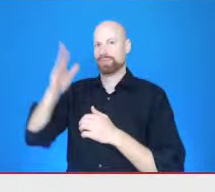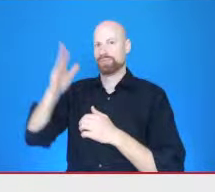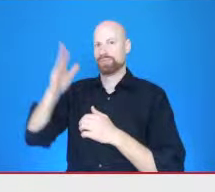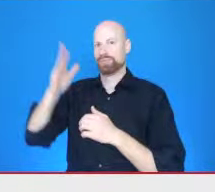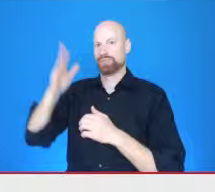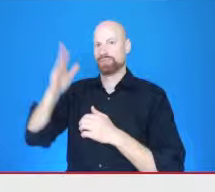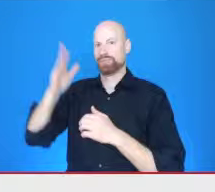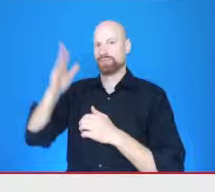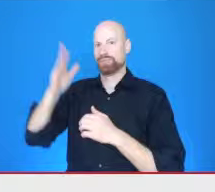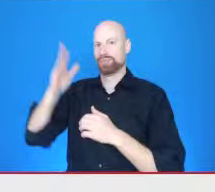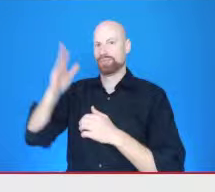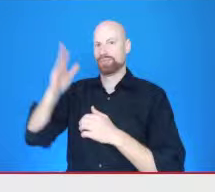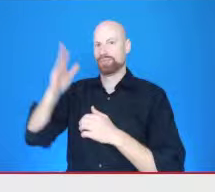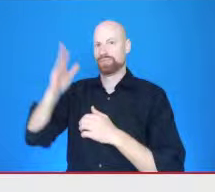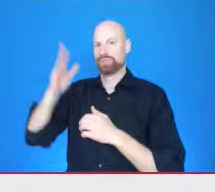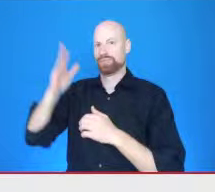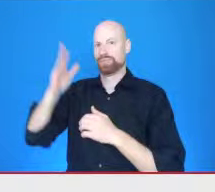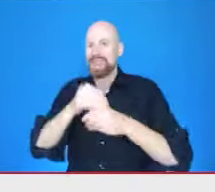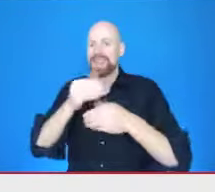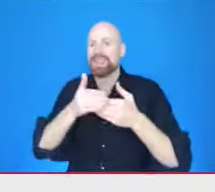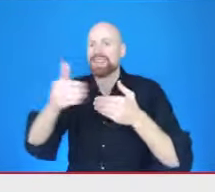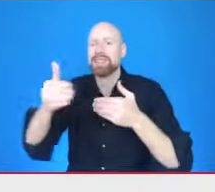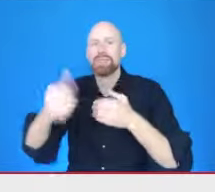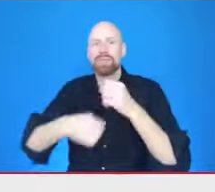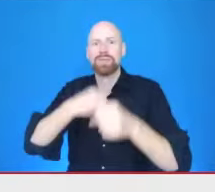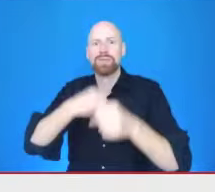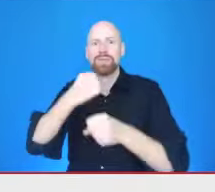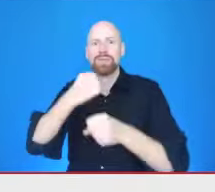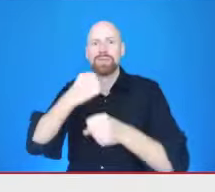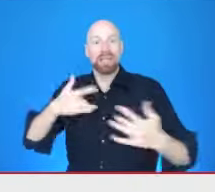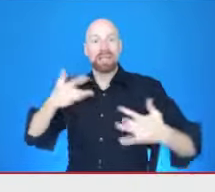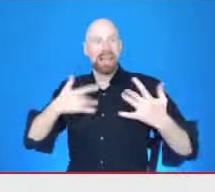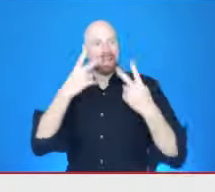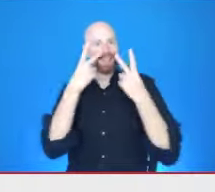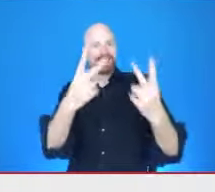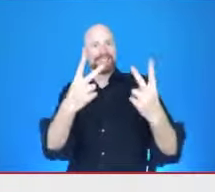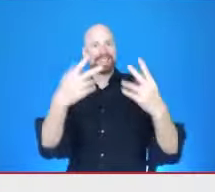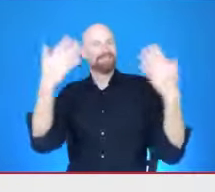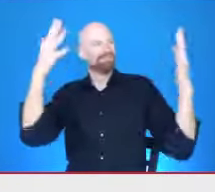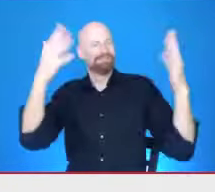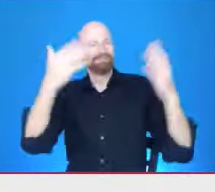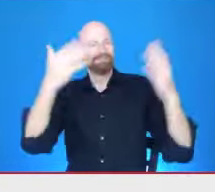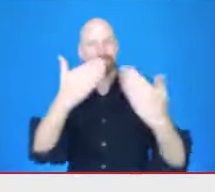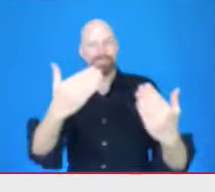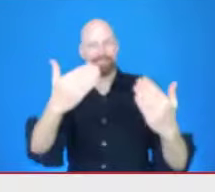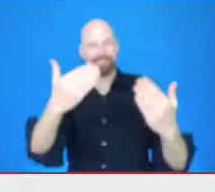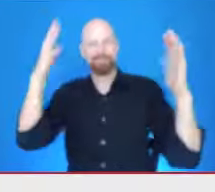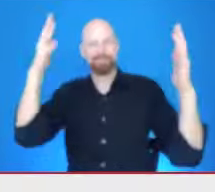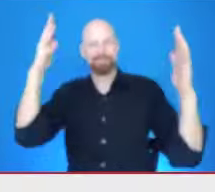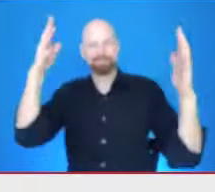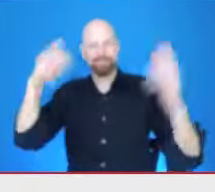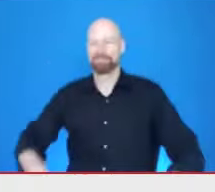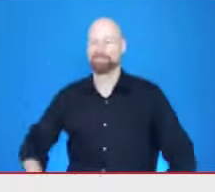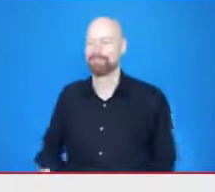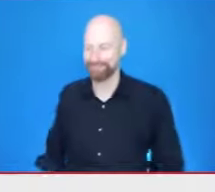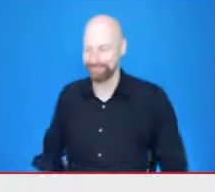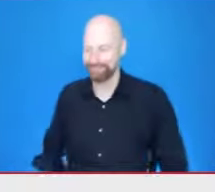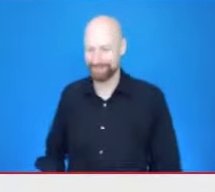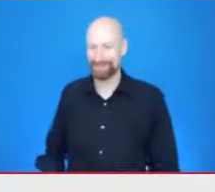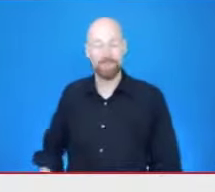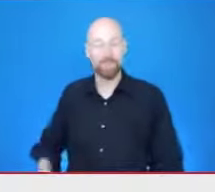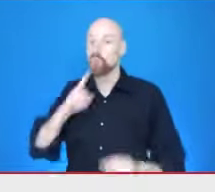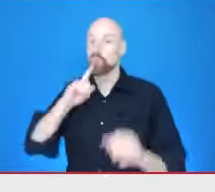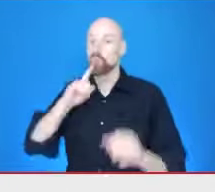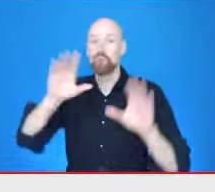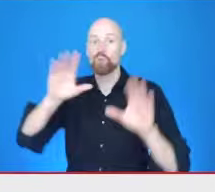Patrick would never say the word love. So when he volunteers to read the poem for class that day, he does so only